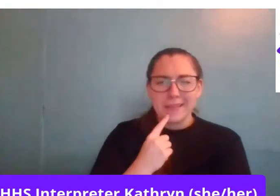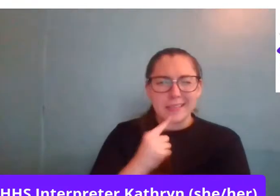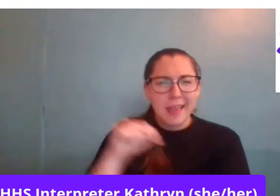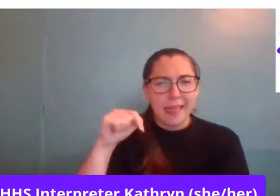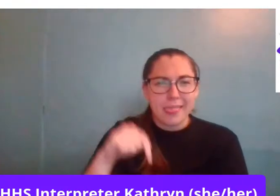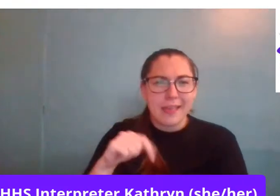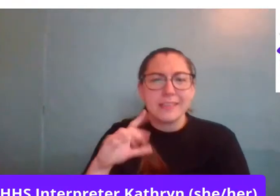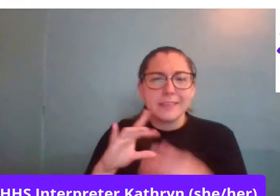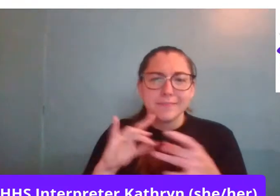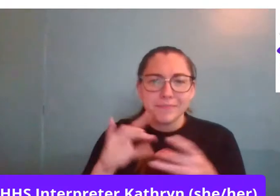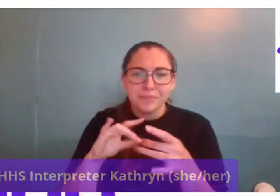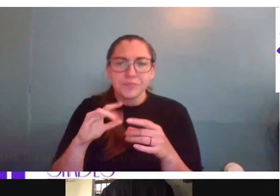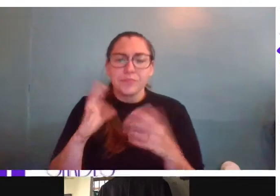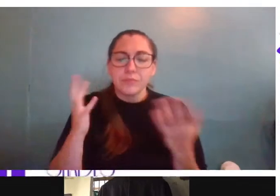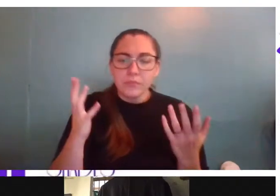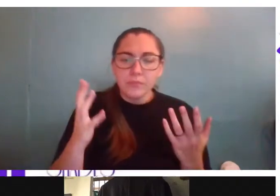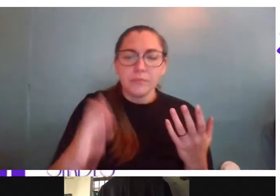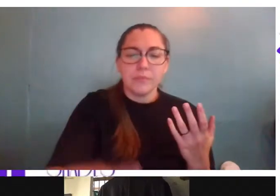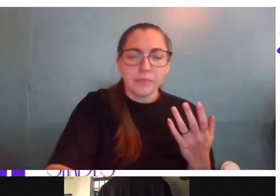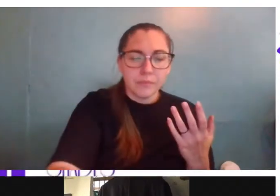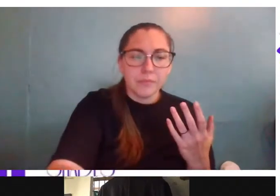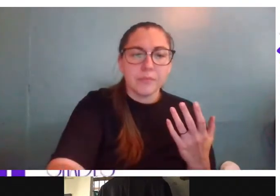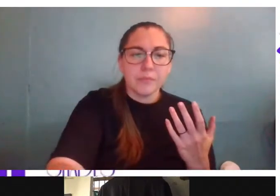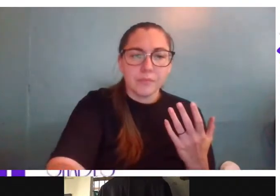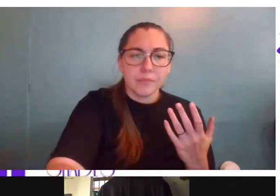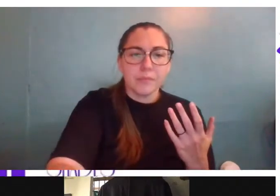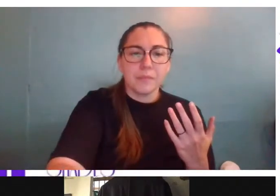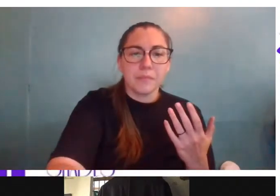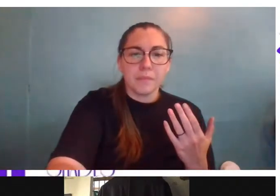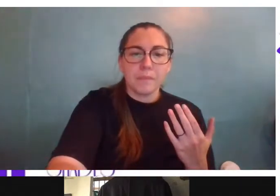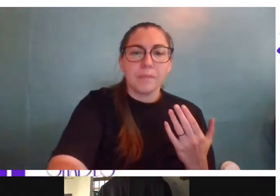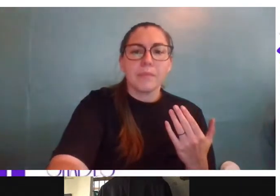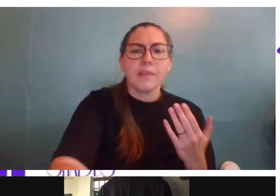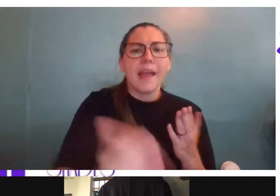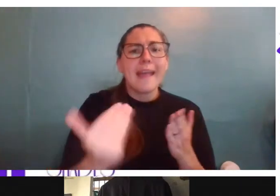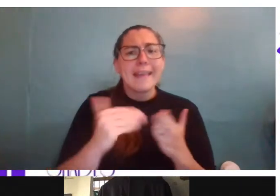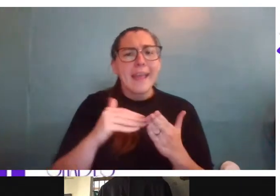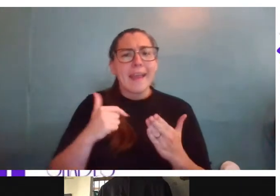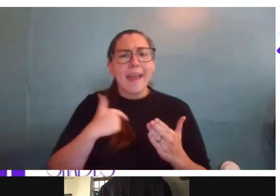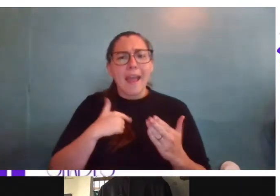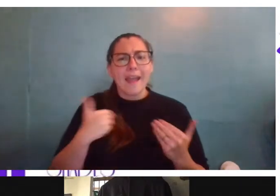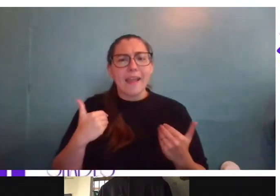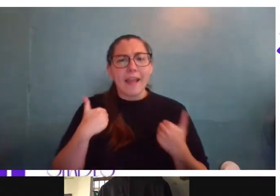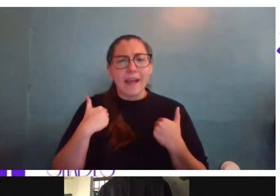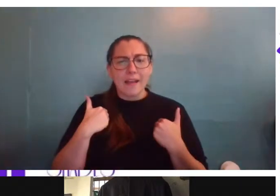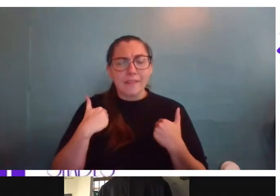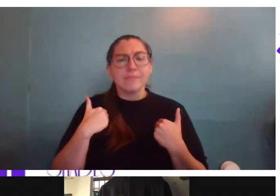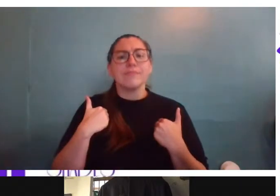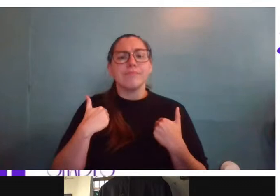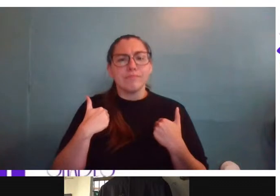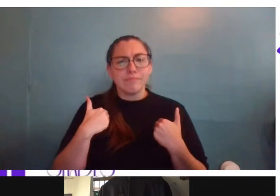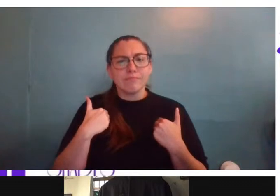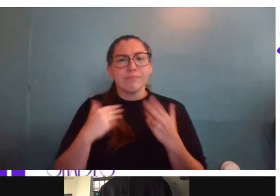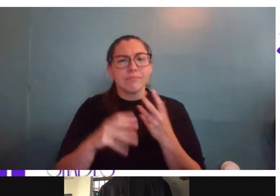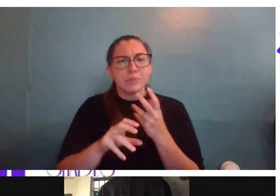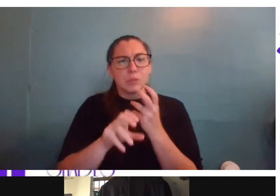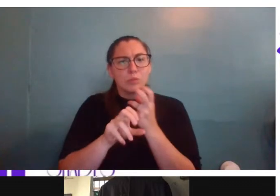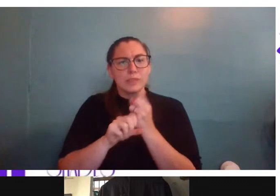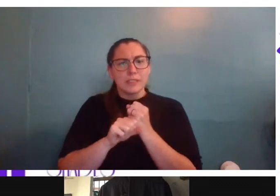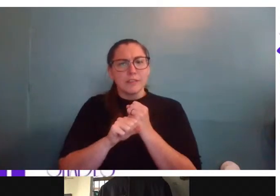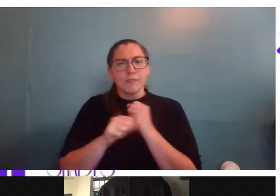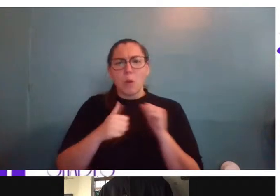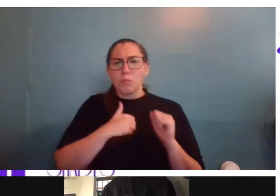again, I had received.